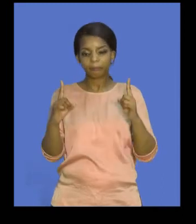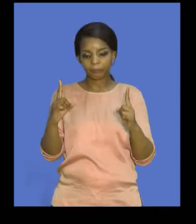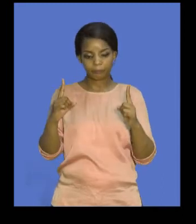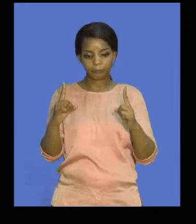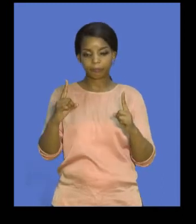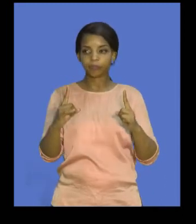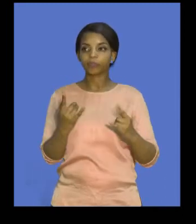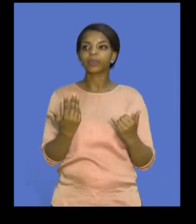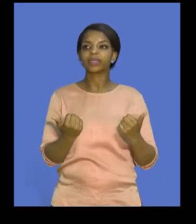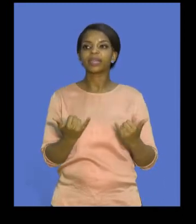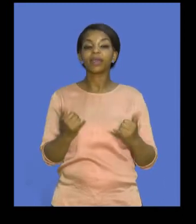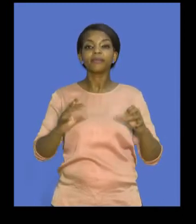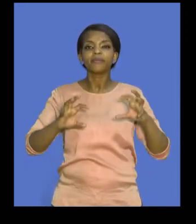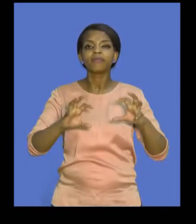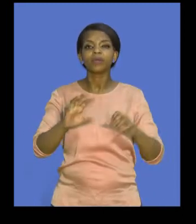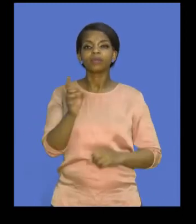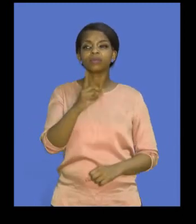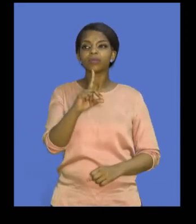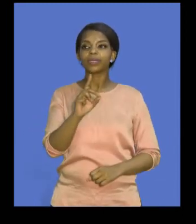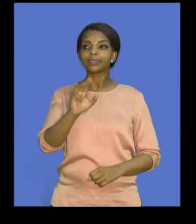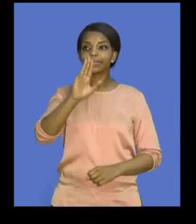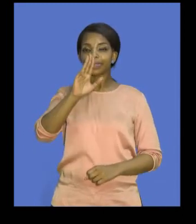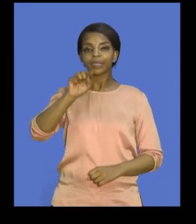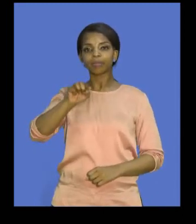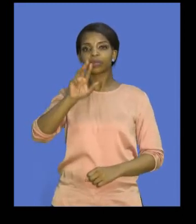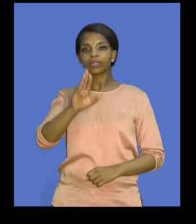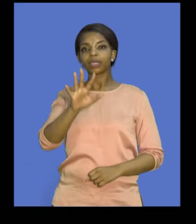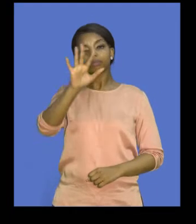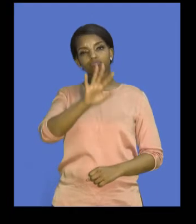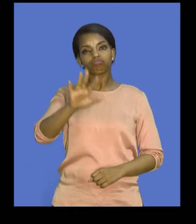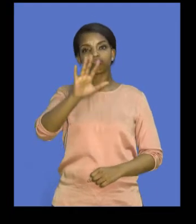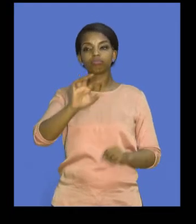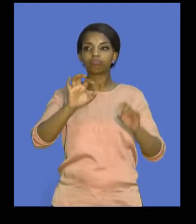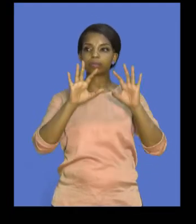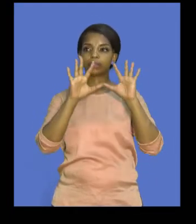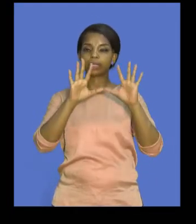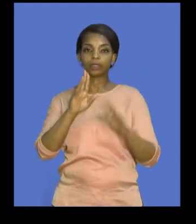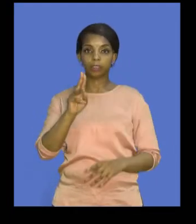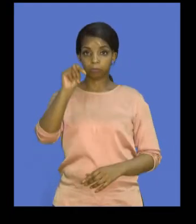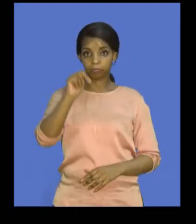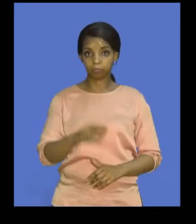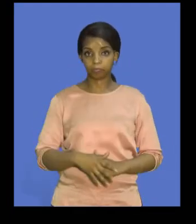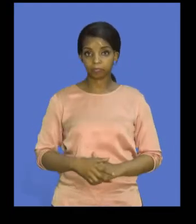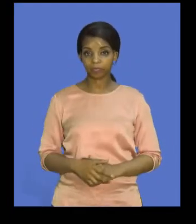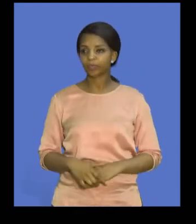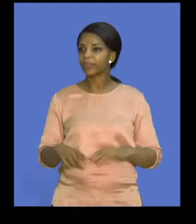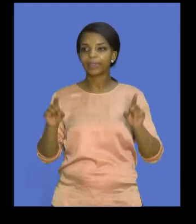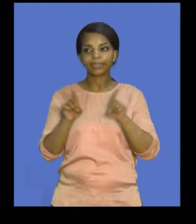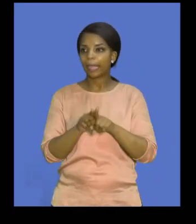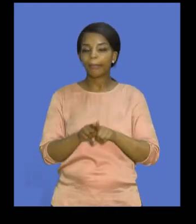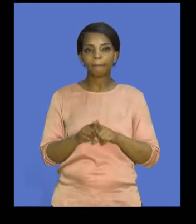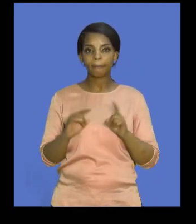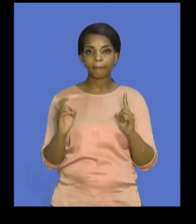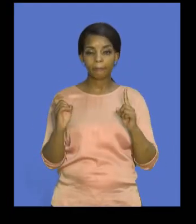is approximately 10 newtons. It's the same magnitude, but you must realize that these two forces are actually in